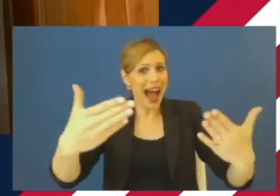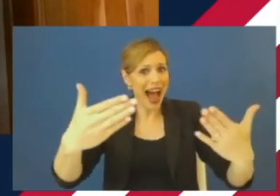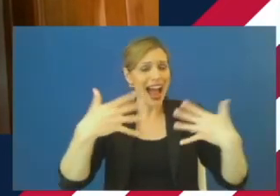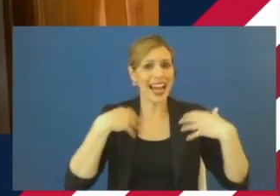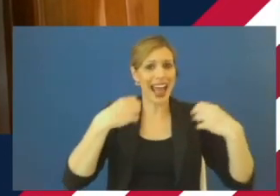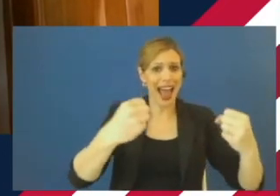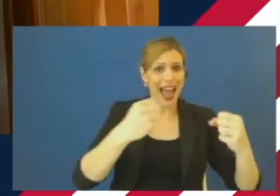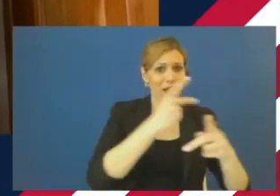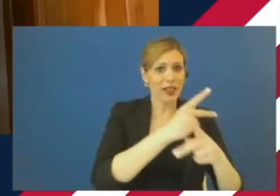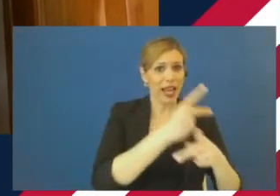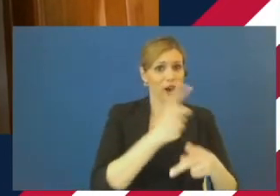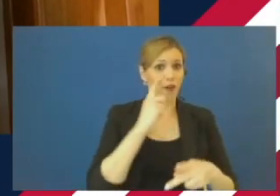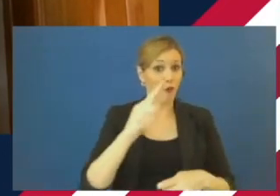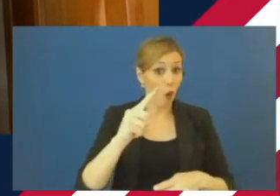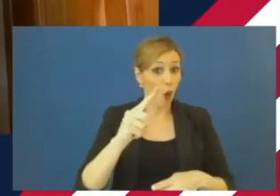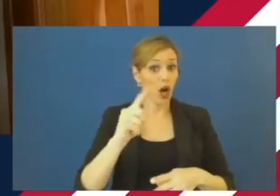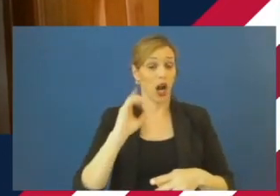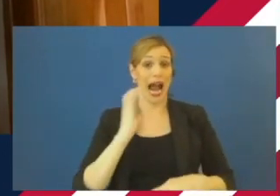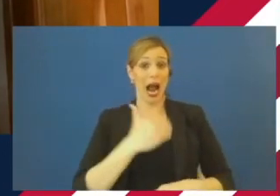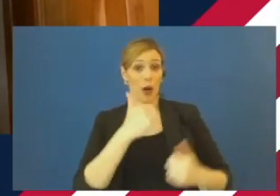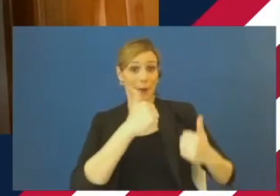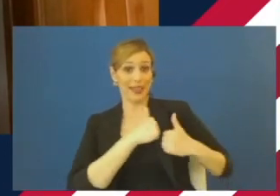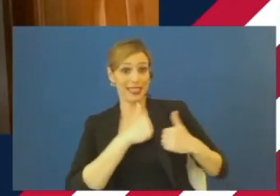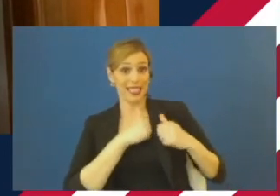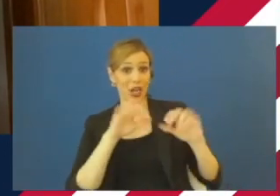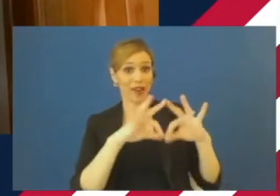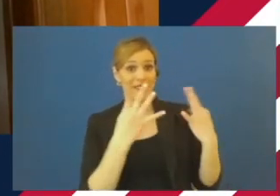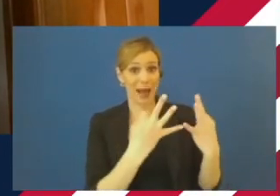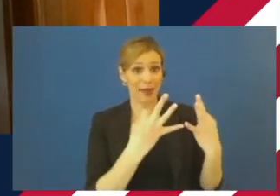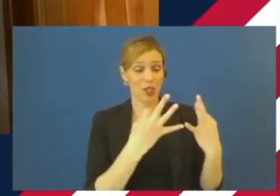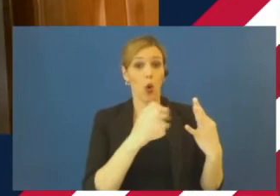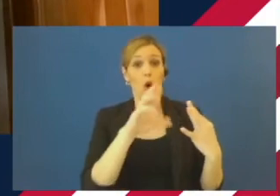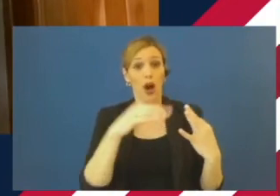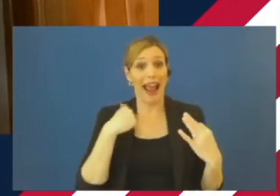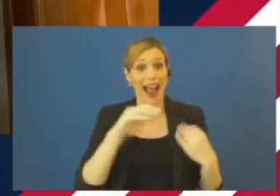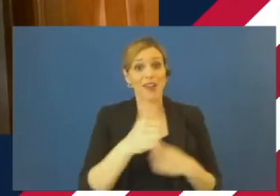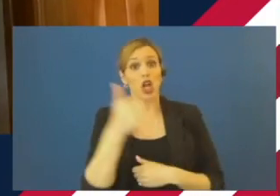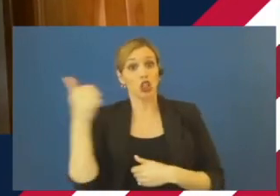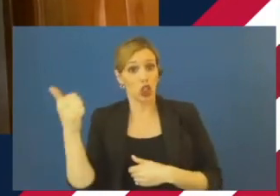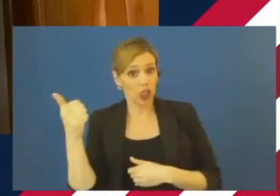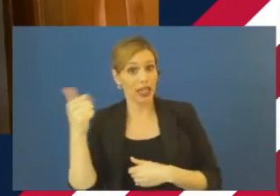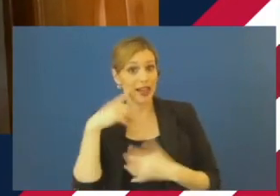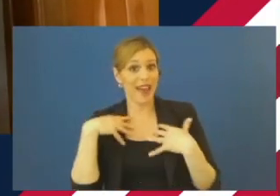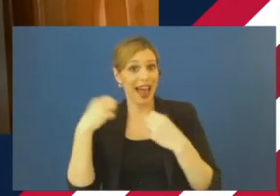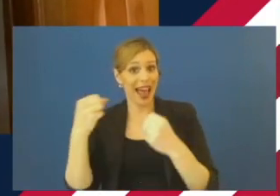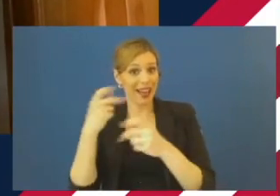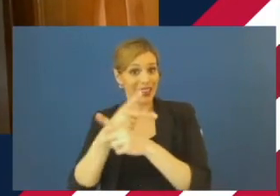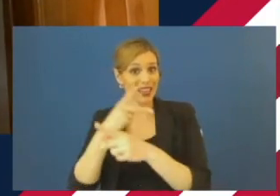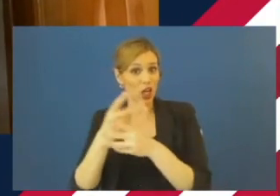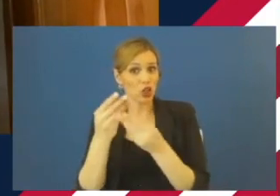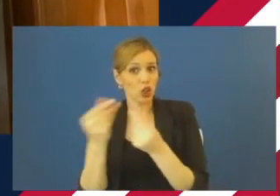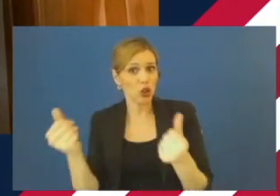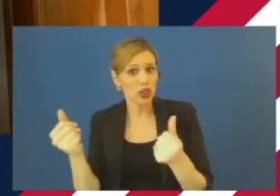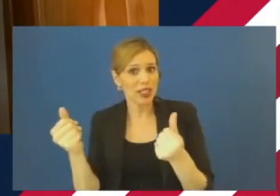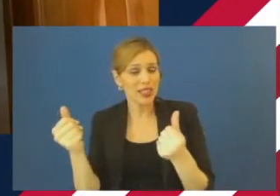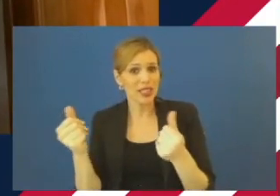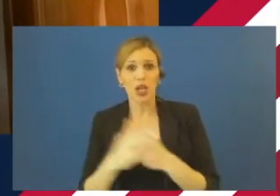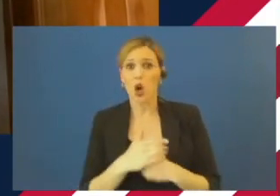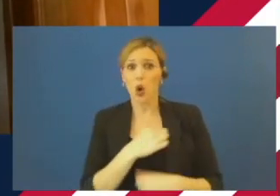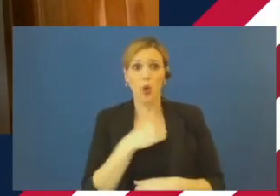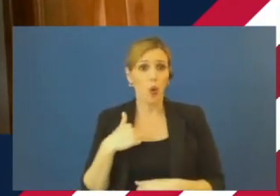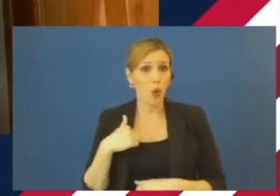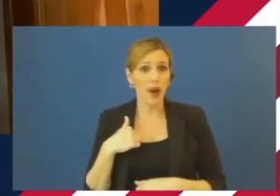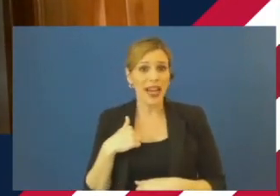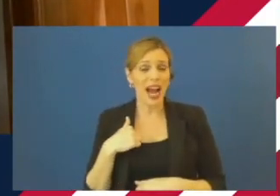provide alternative solutions. With more than 200,000 members transitioning out every day, we are coming home to your communities.